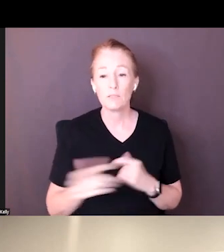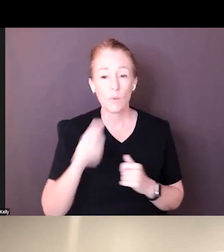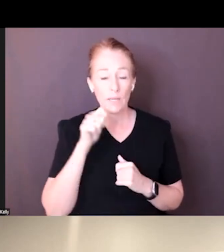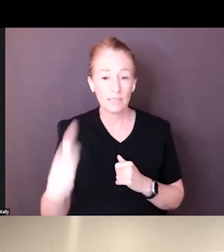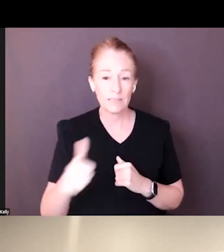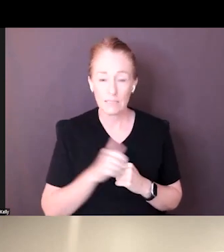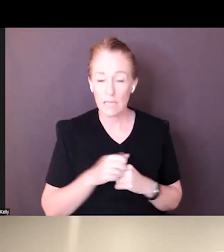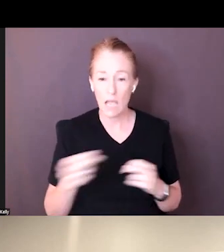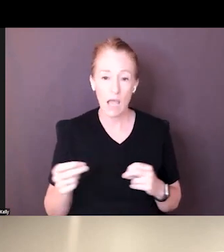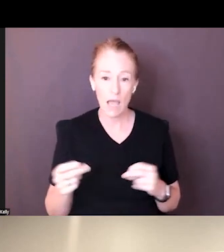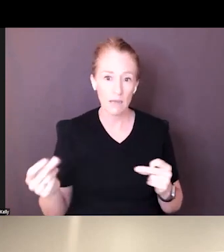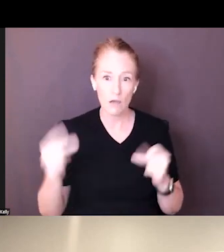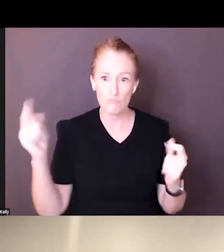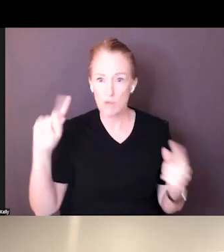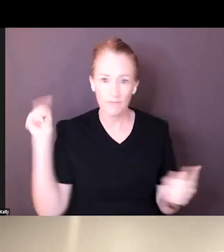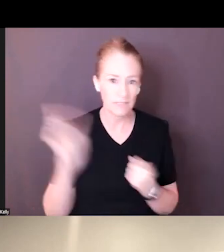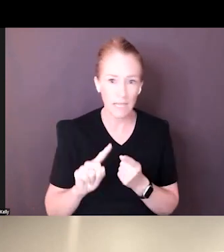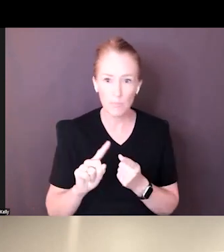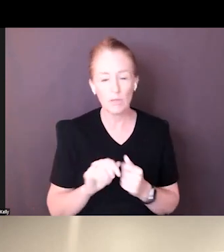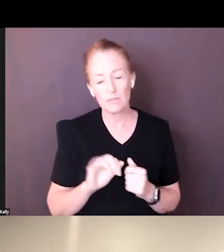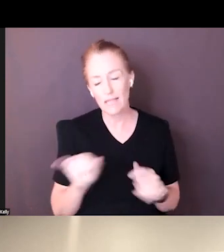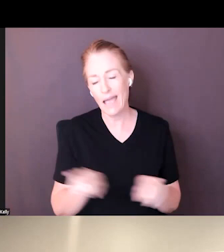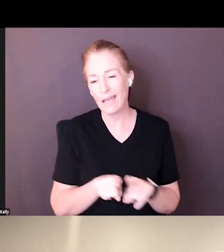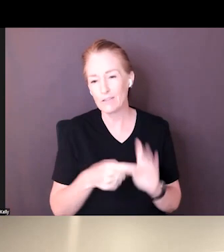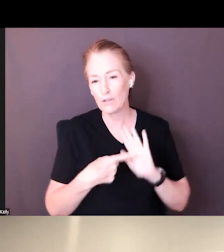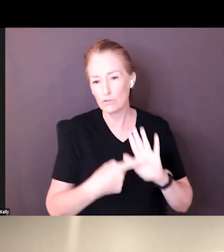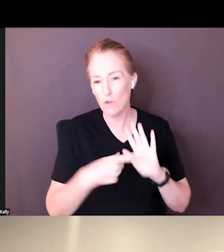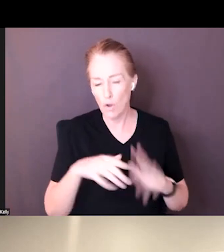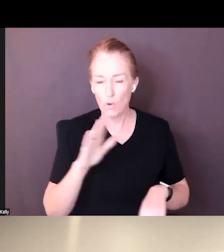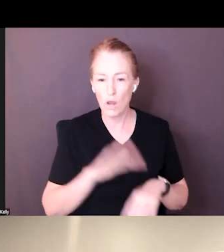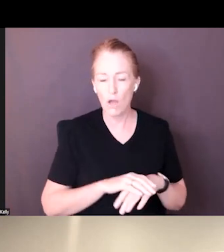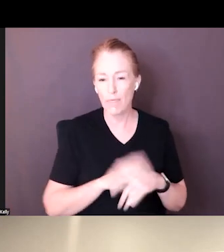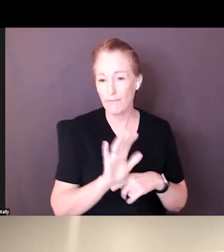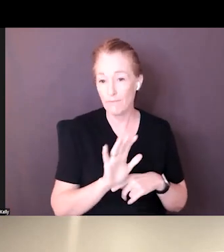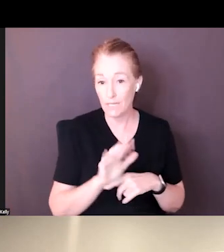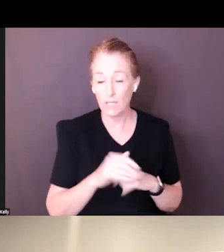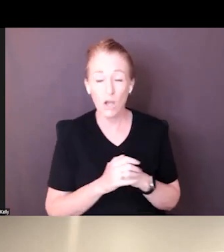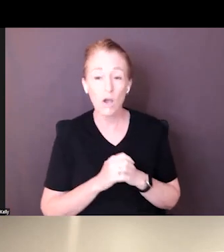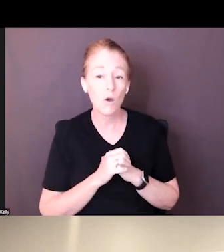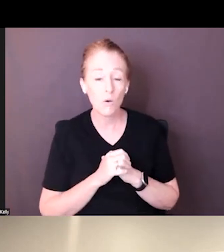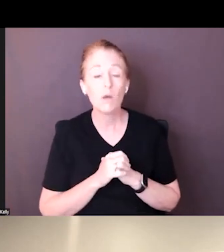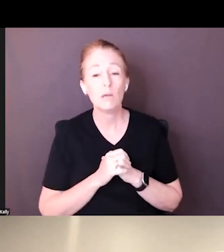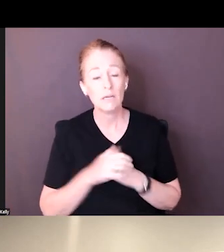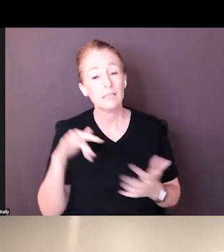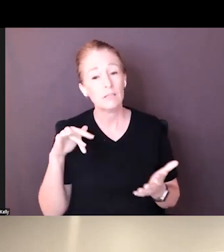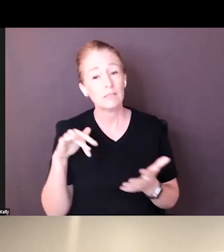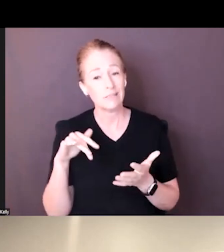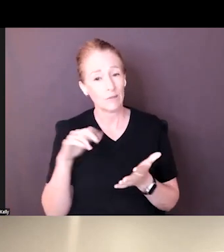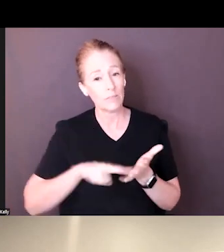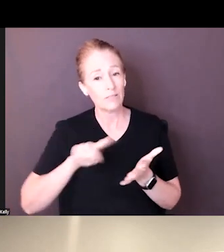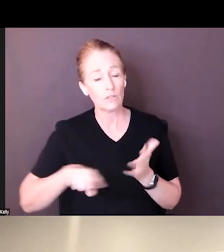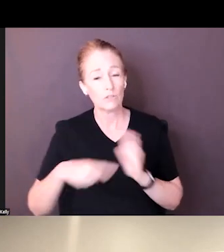tapers like that was shown, like what was shown in the video. Studies have shown that even slow tapering exacerbates